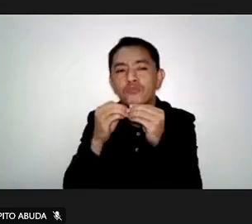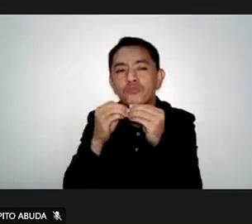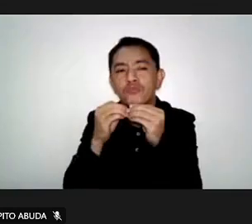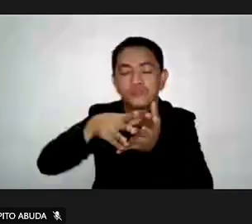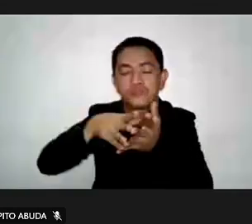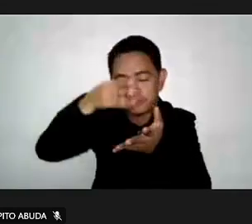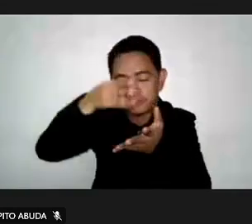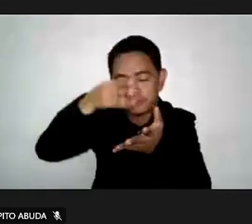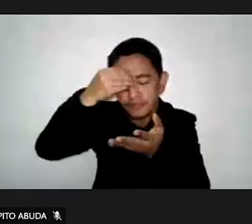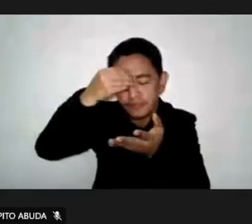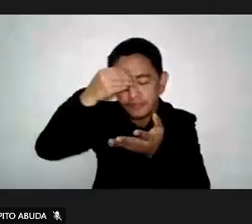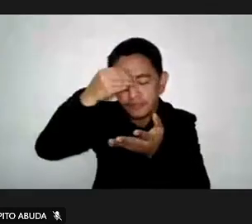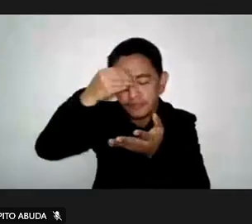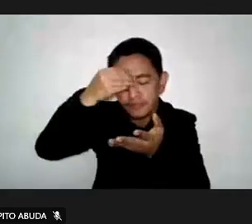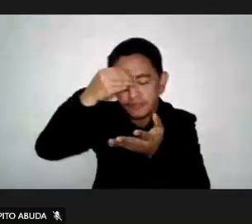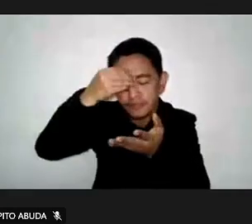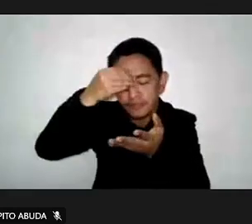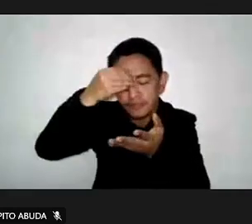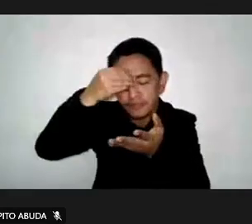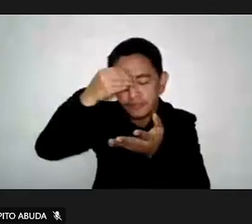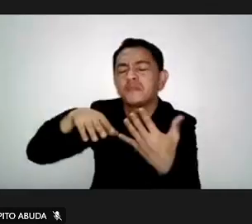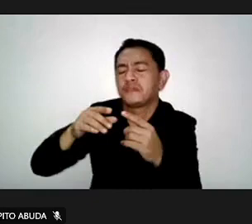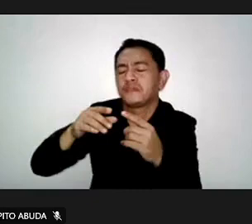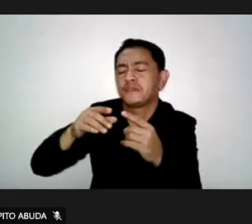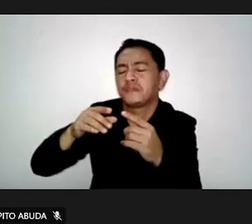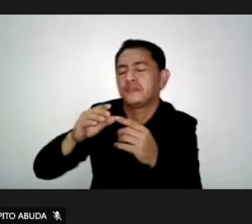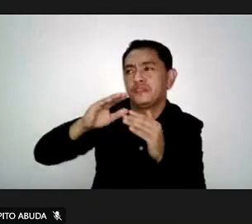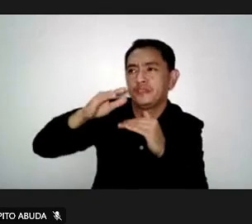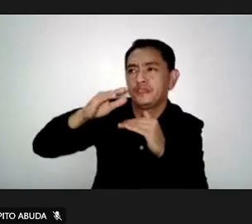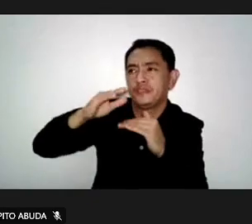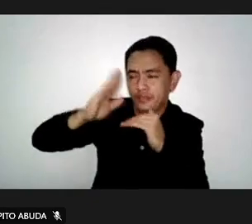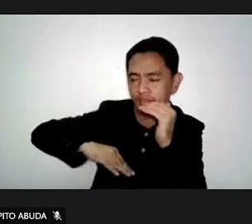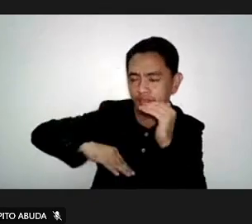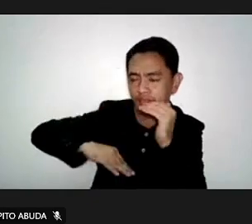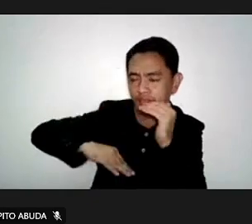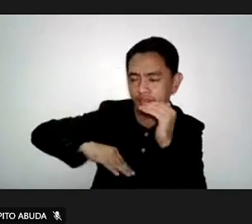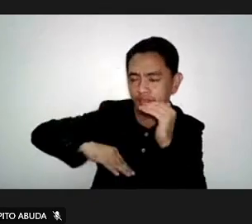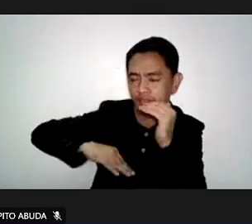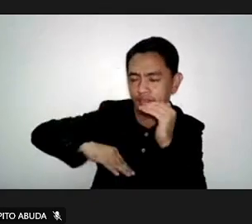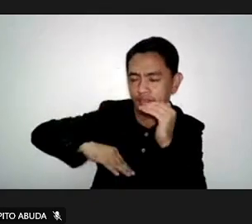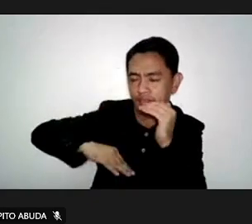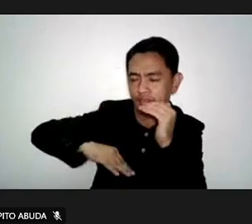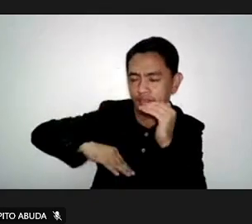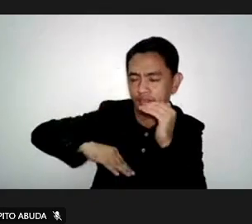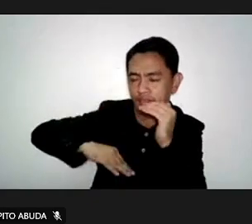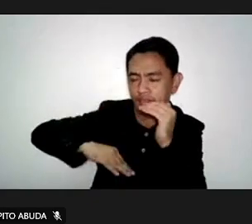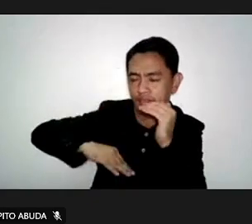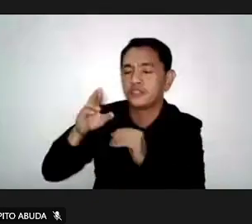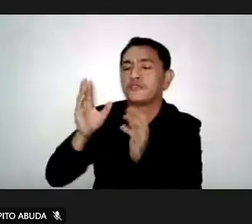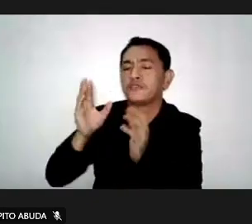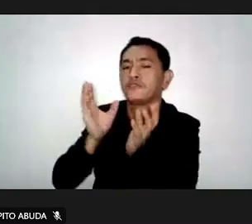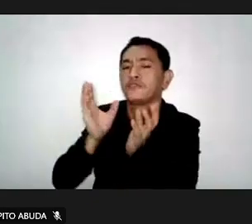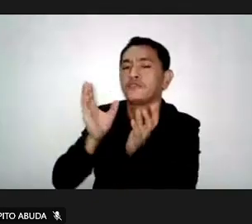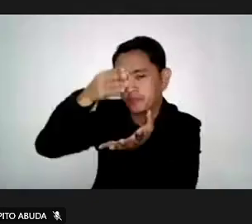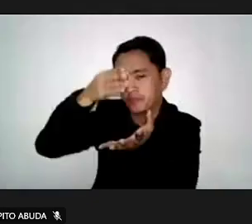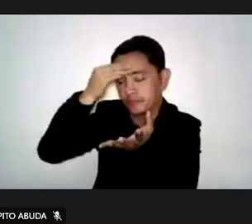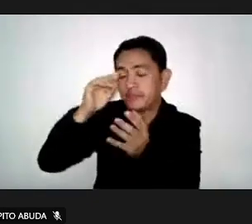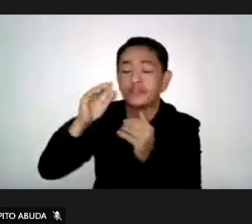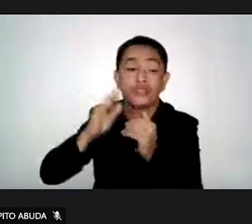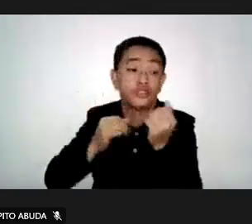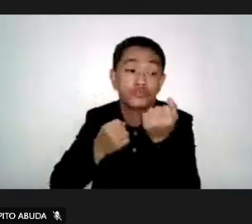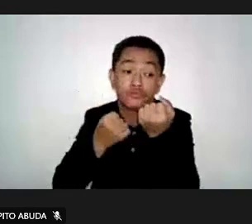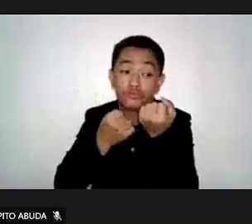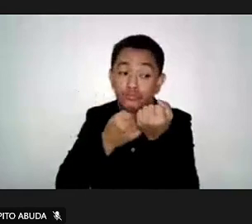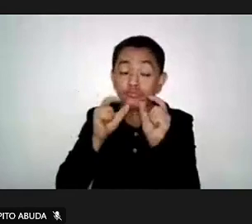our parents' community, creating more peer learning amongst them, other than the PTA. I think there should be like a